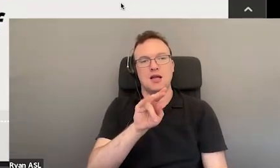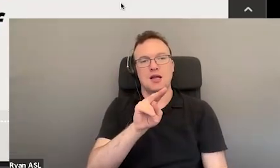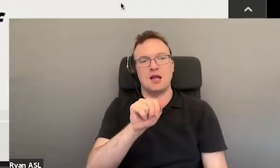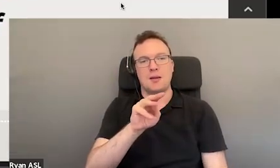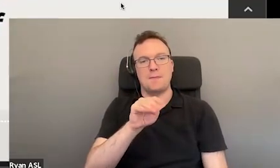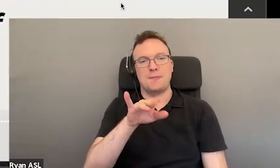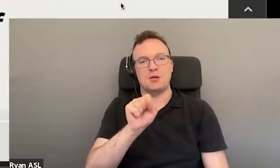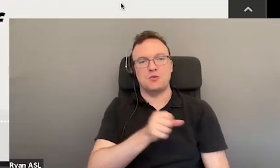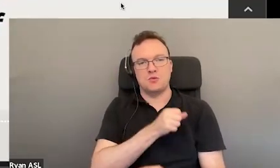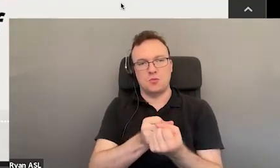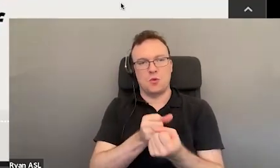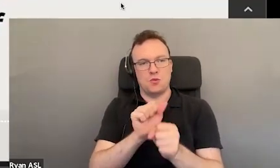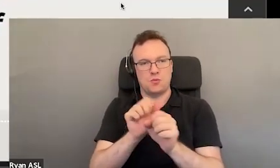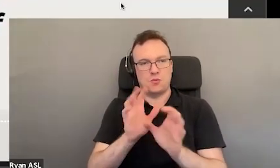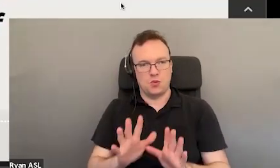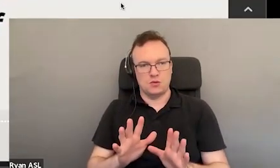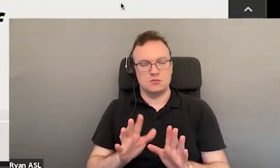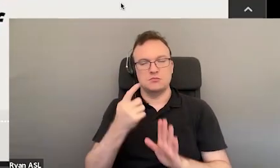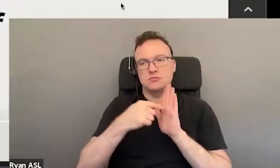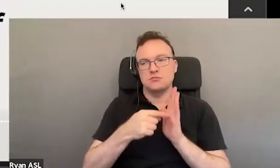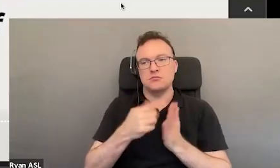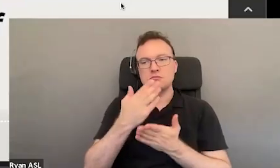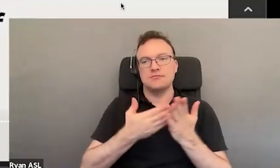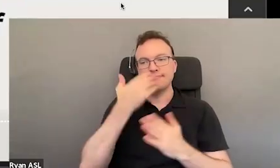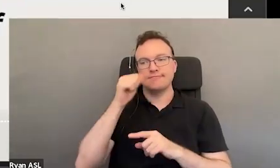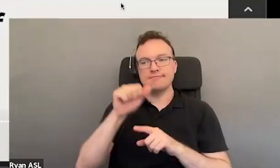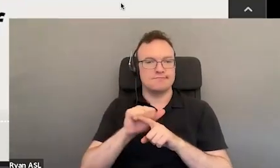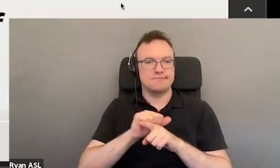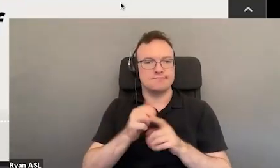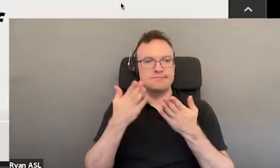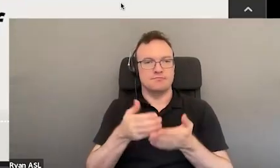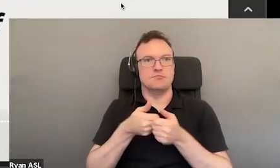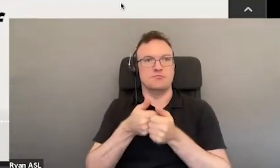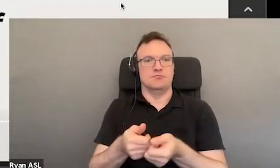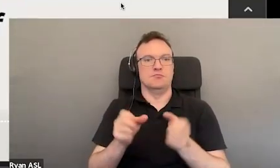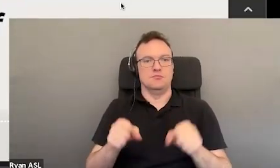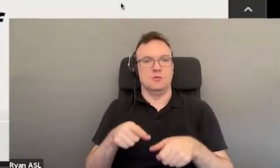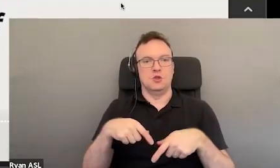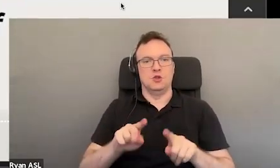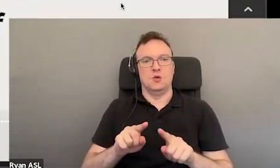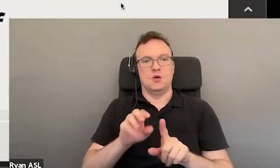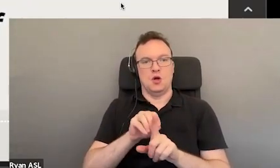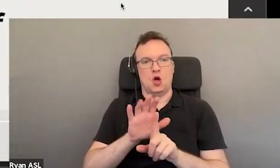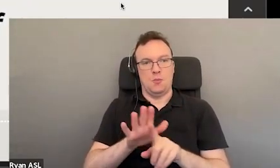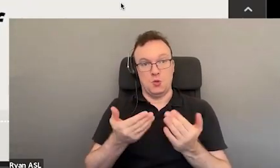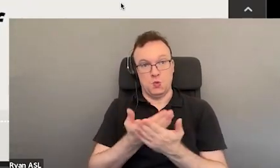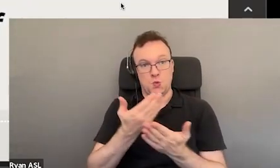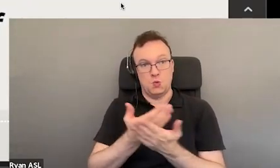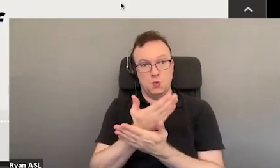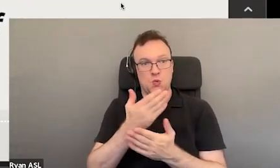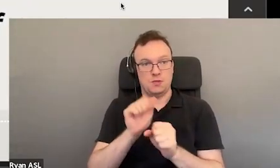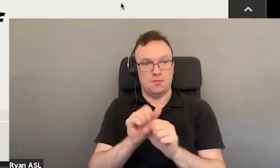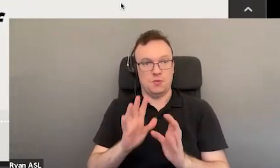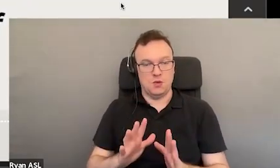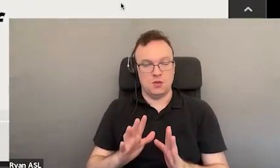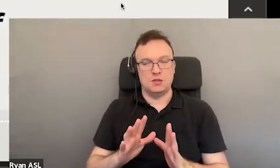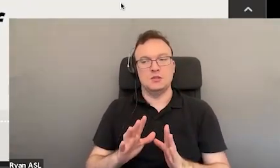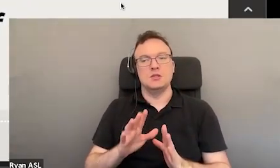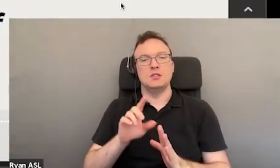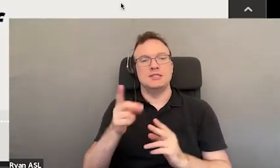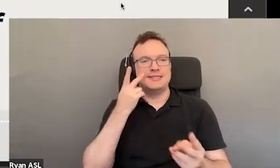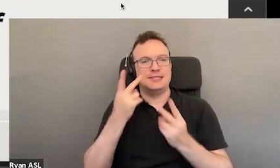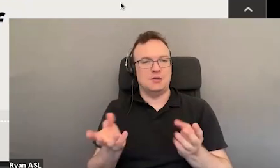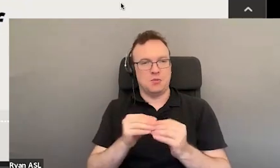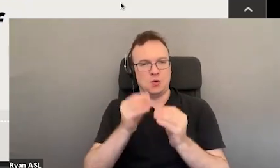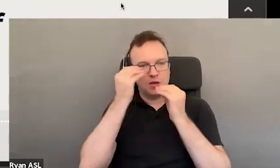employees. So for example, there's some best practices that can be followed when onboarding new employees. You'll find more details on